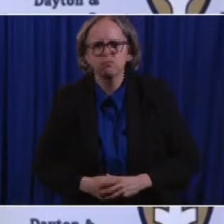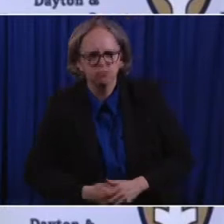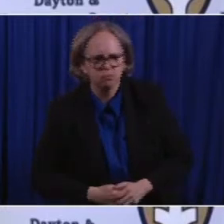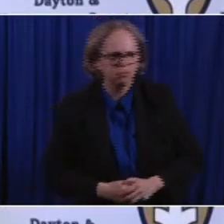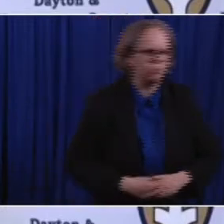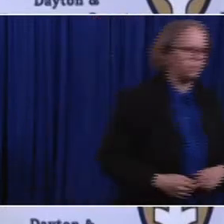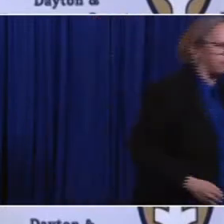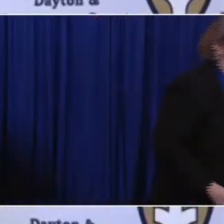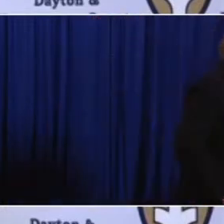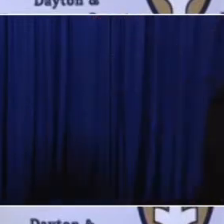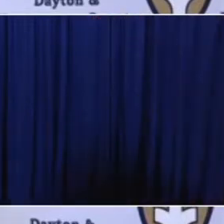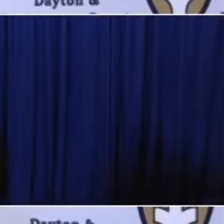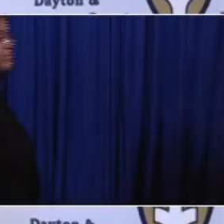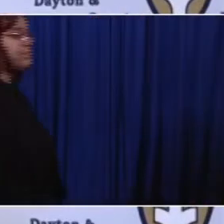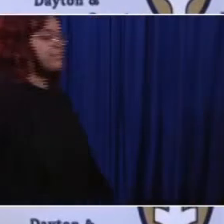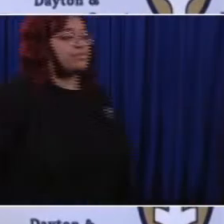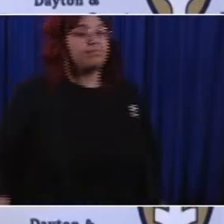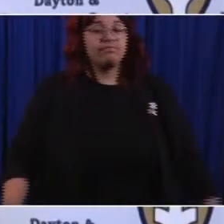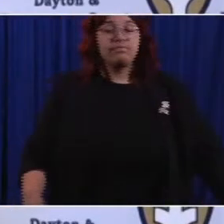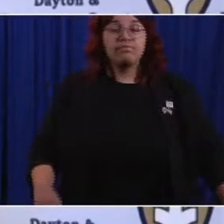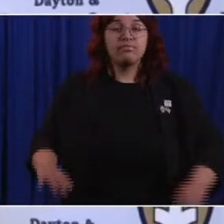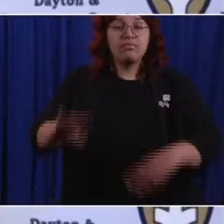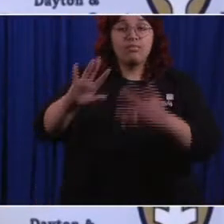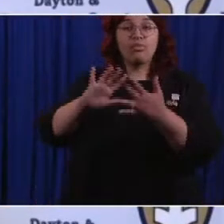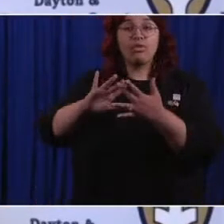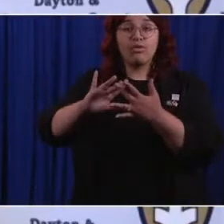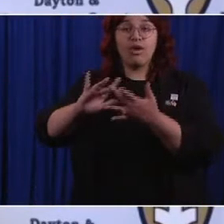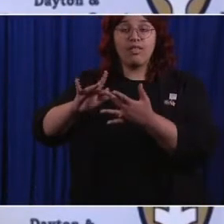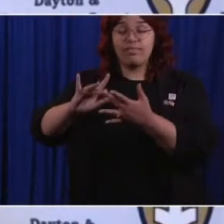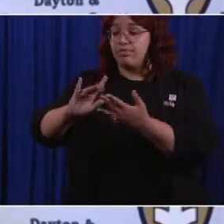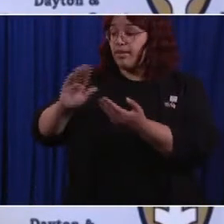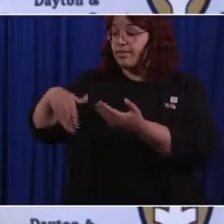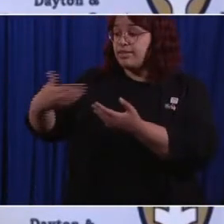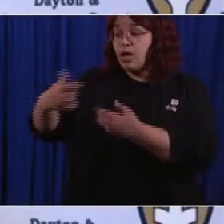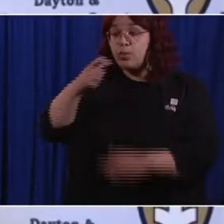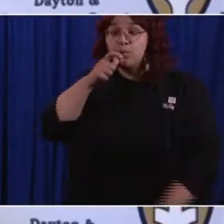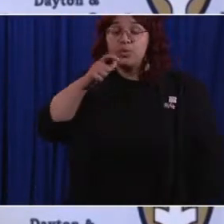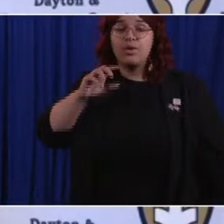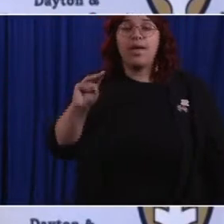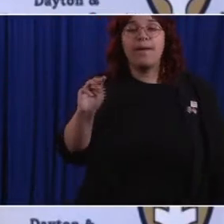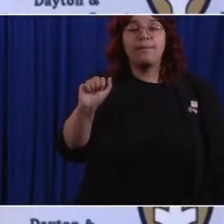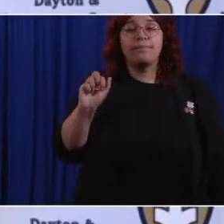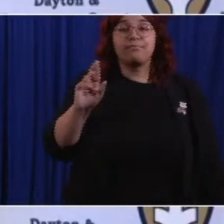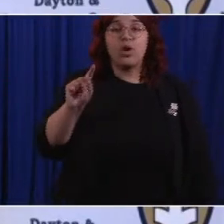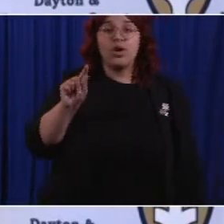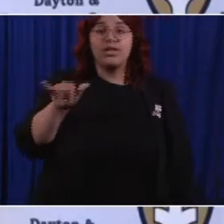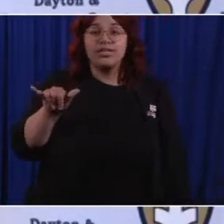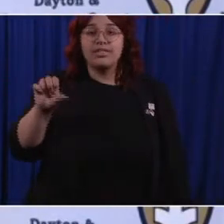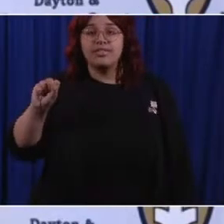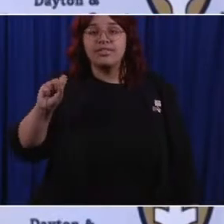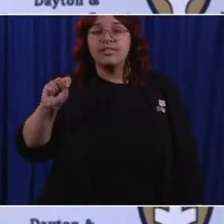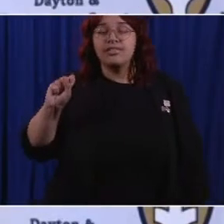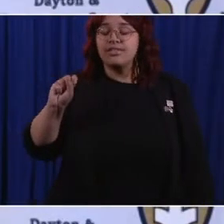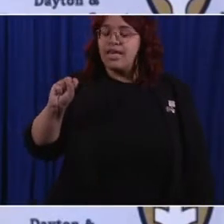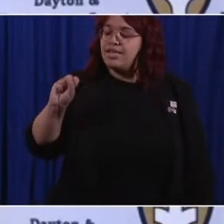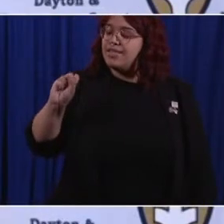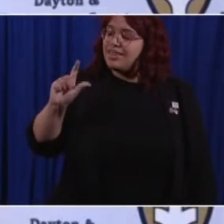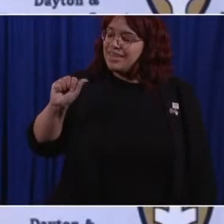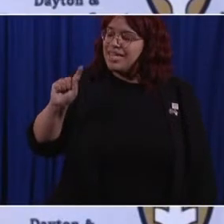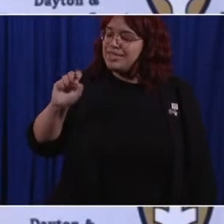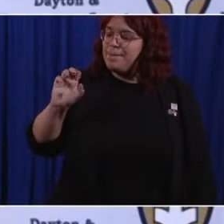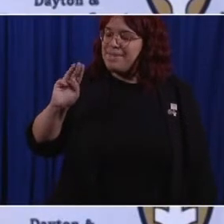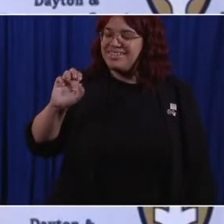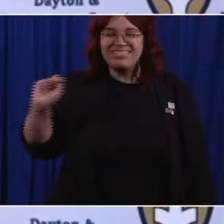Next question online is from Marty Schladen at the Ohio Capitol Journal. Good afternoon. I've got a question for, how are you,